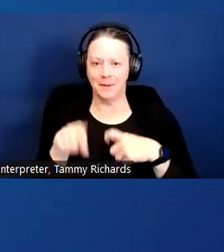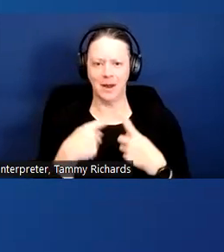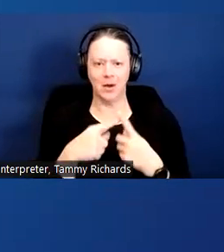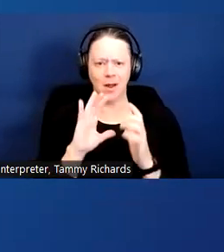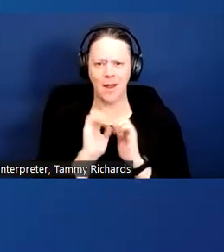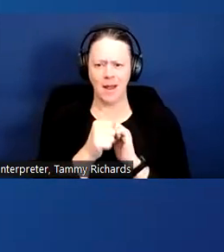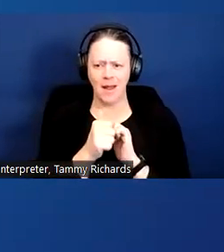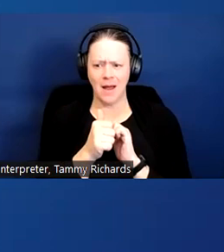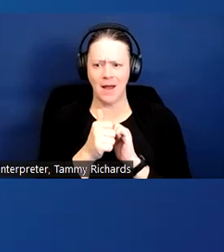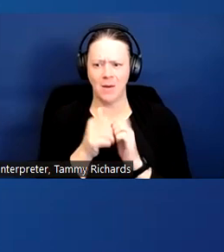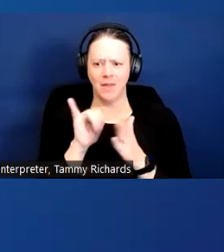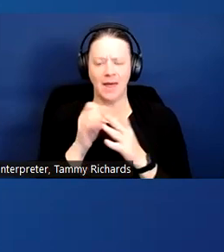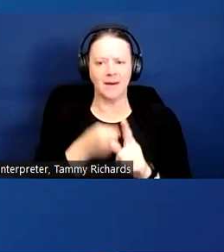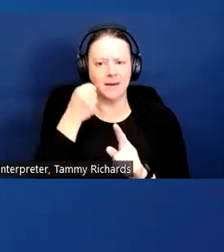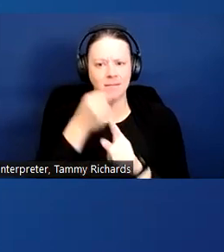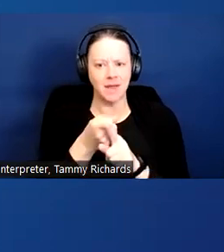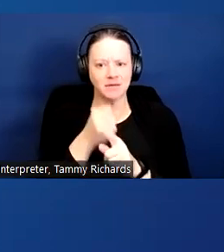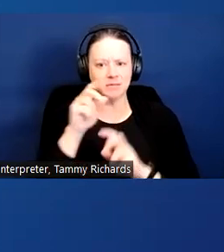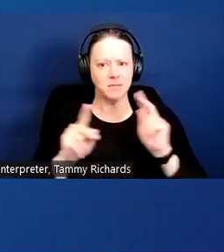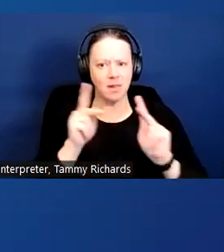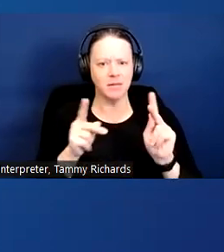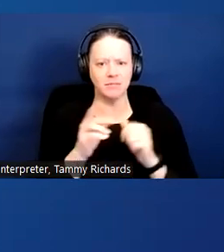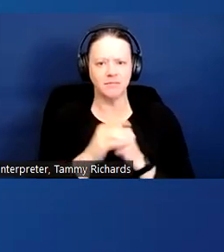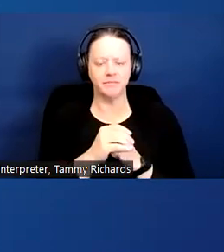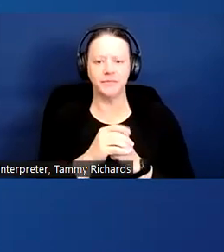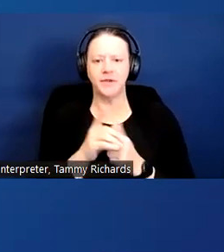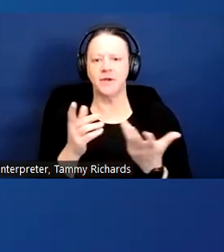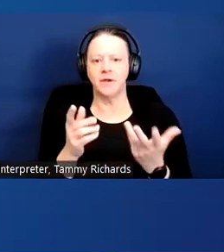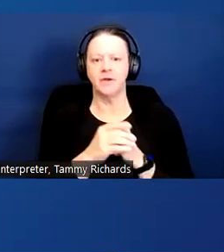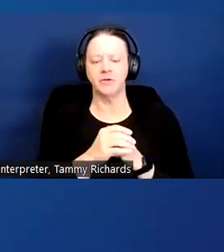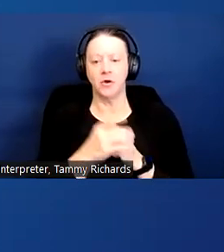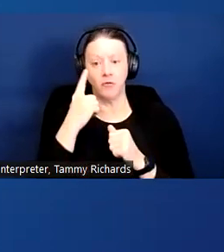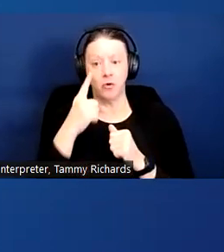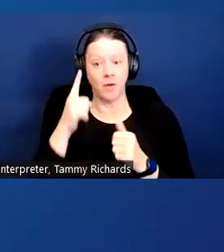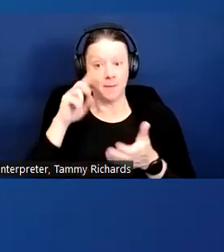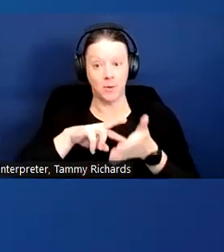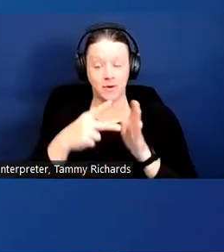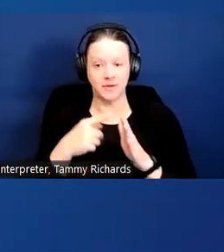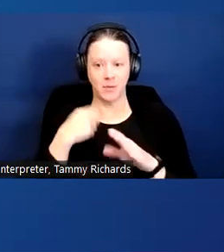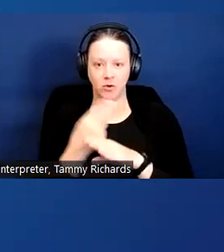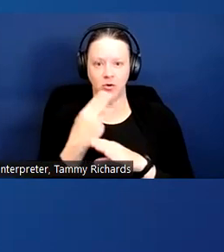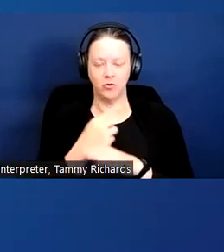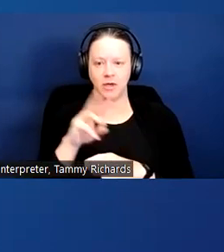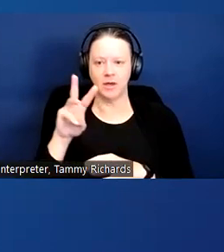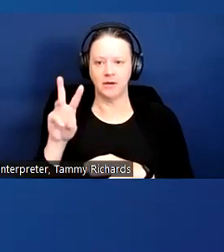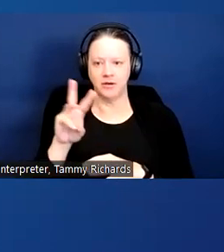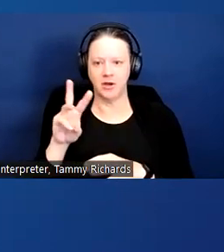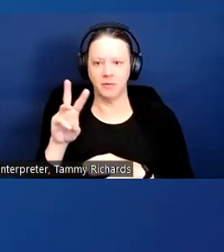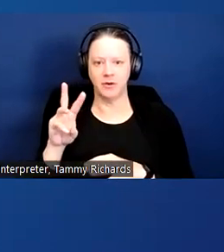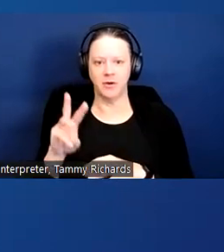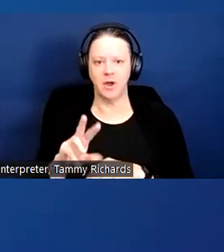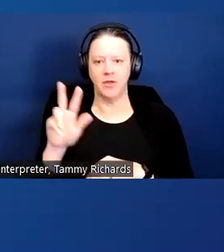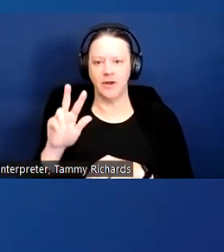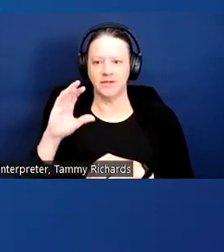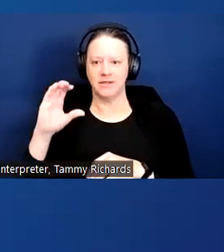this impacts people. So for this purpose, I'm going to use the W3C before and after